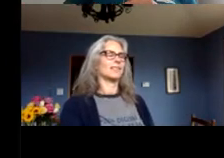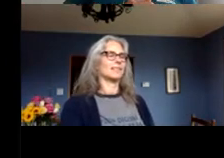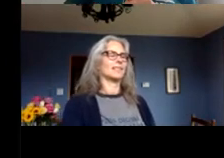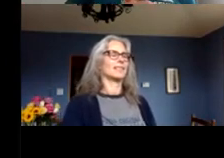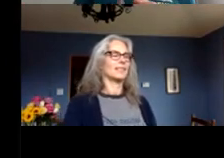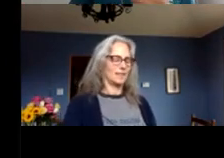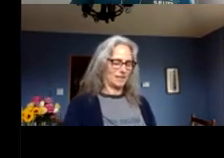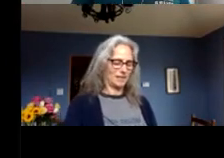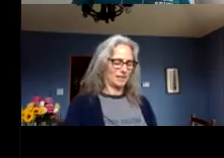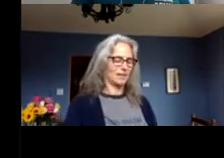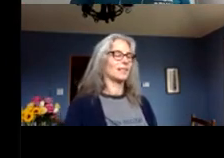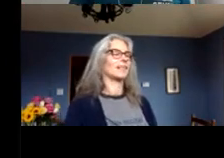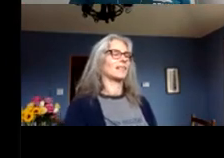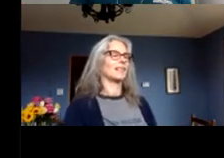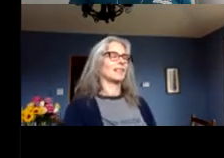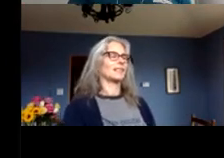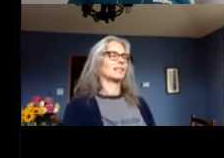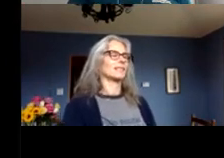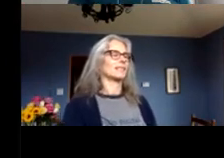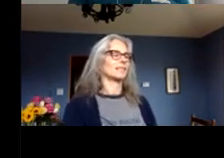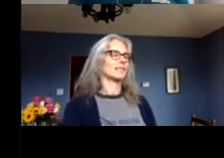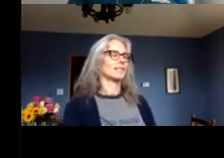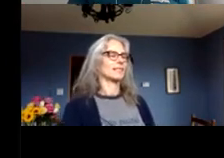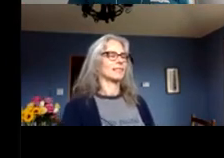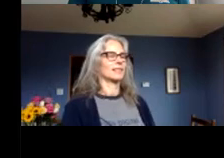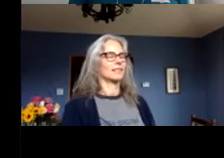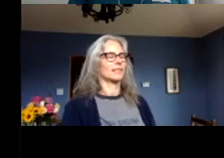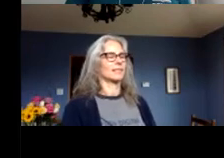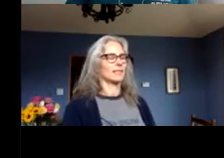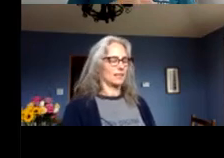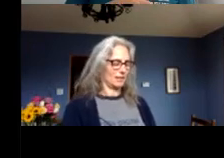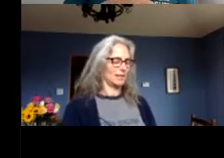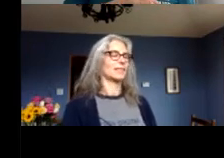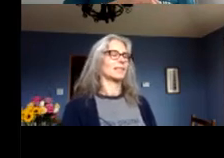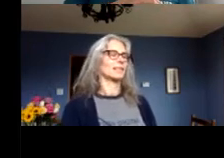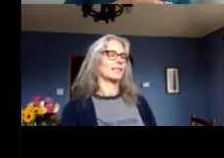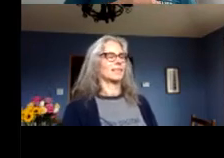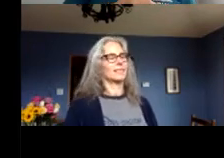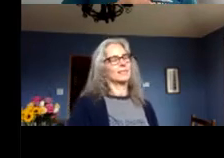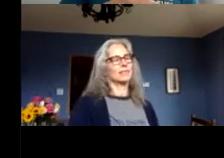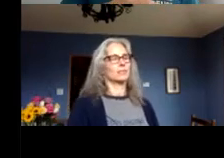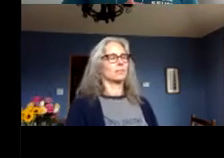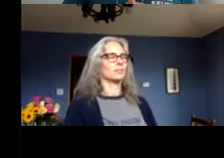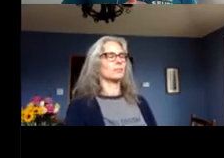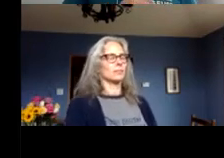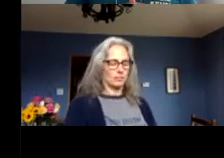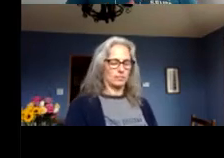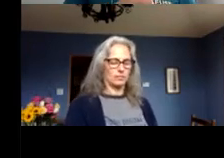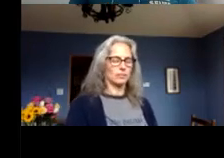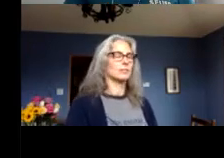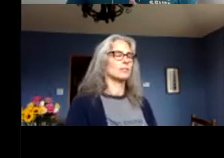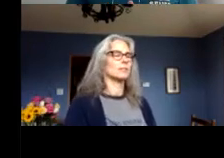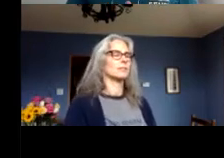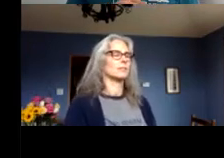unfortunately. However, we do have a website here. I've linked it down here on the bottom of slide 21. This is a family page